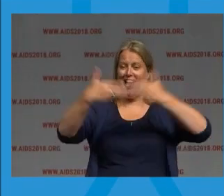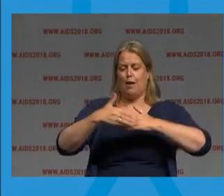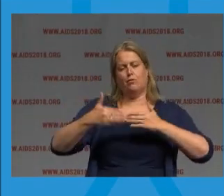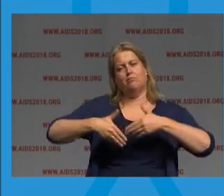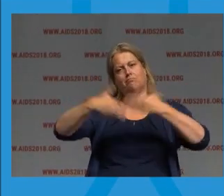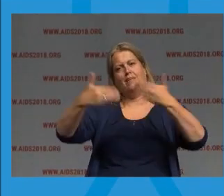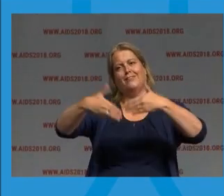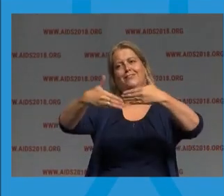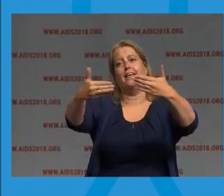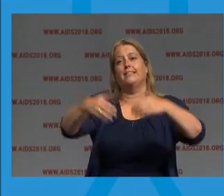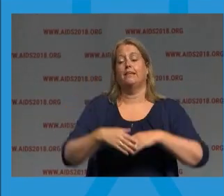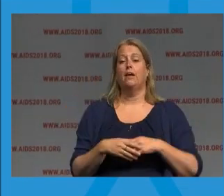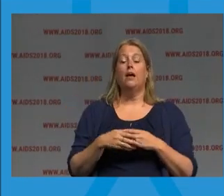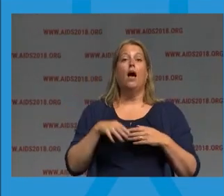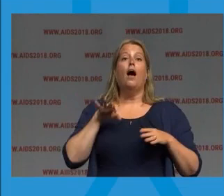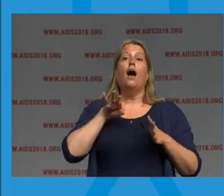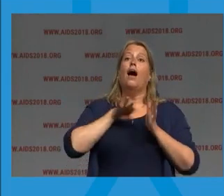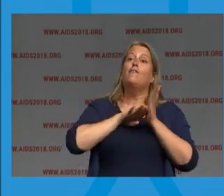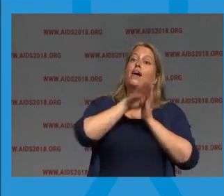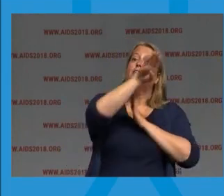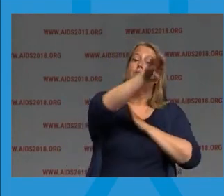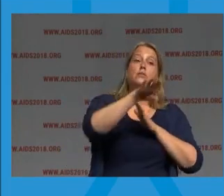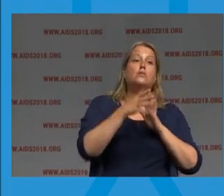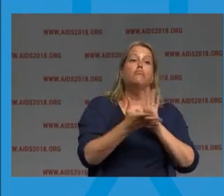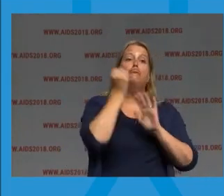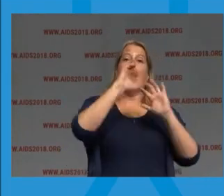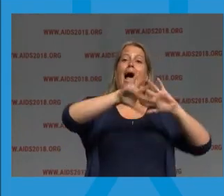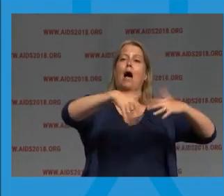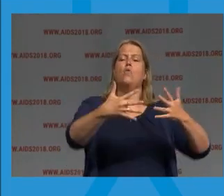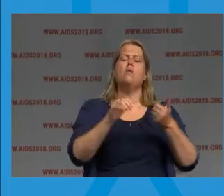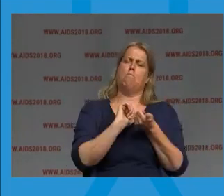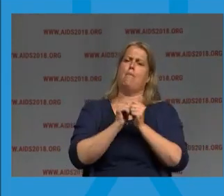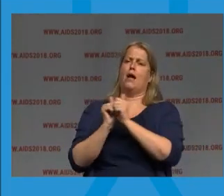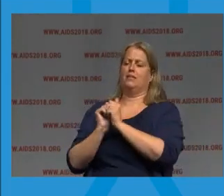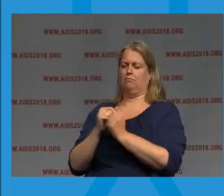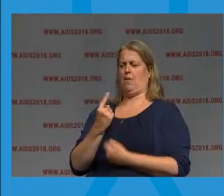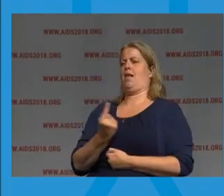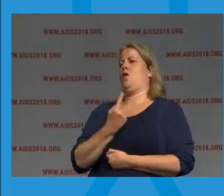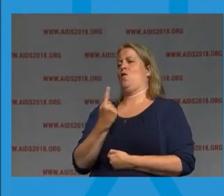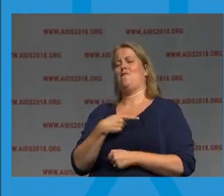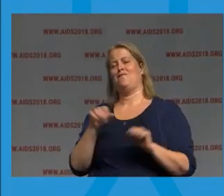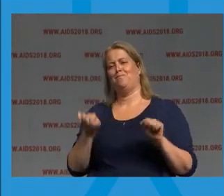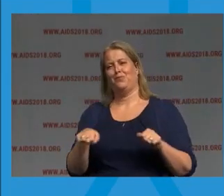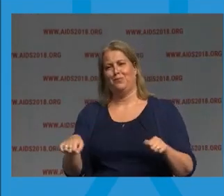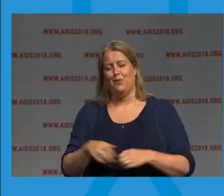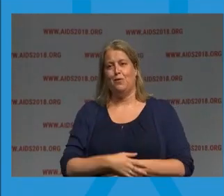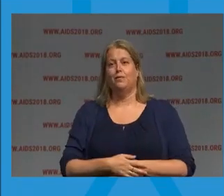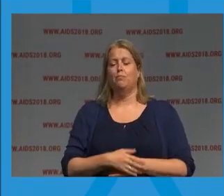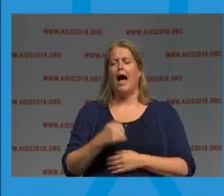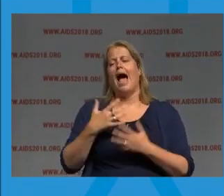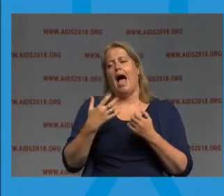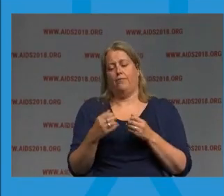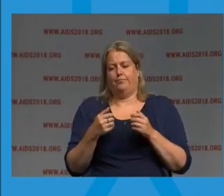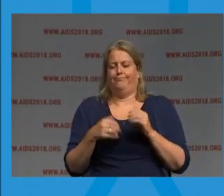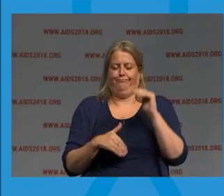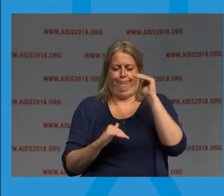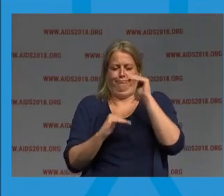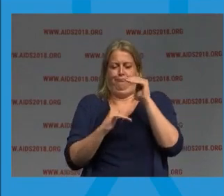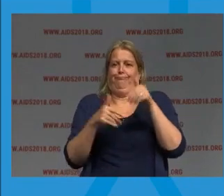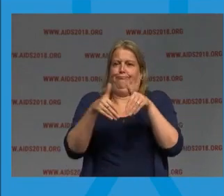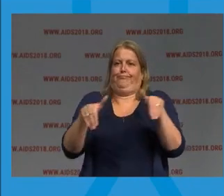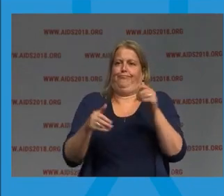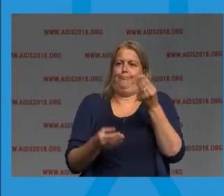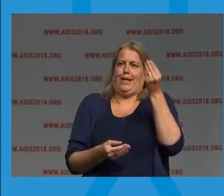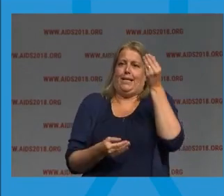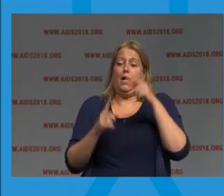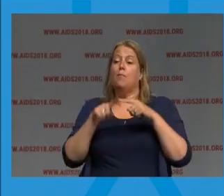These advancements are all achieved by working in partnership. None of us can go it alone. We have finite resources and a complex problem to